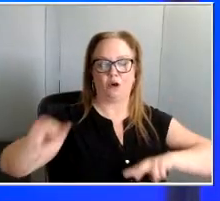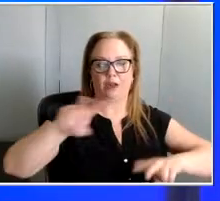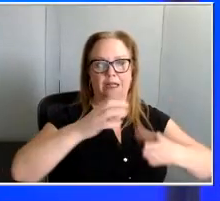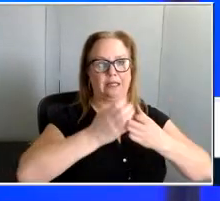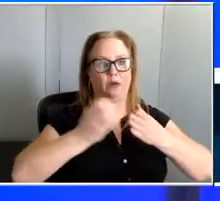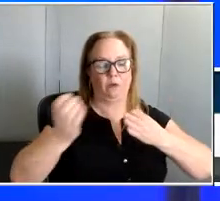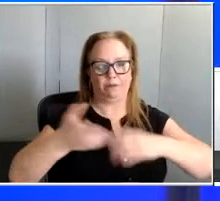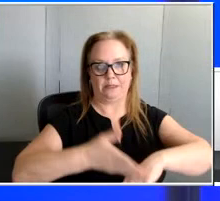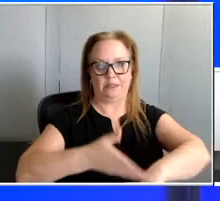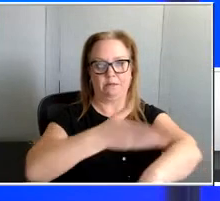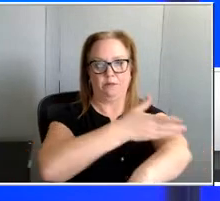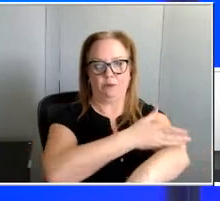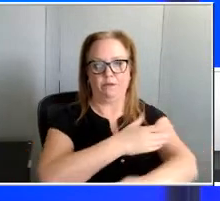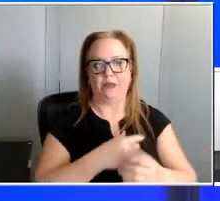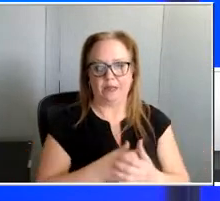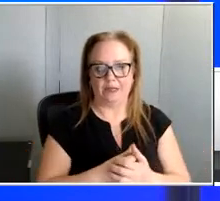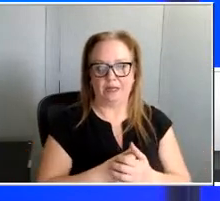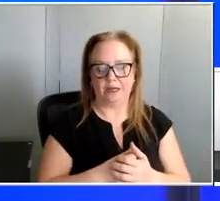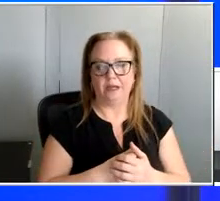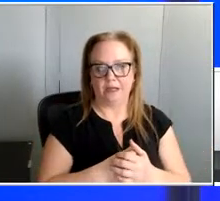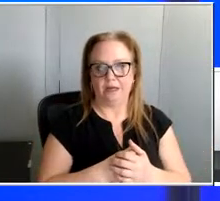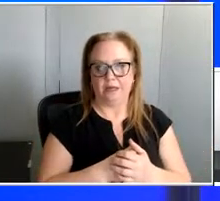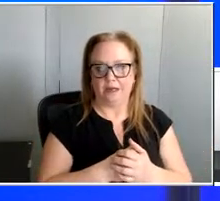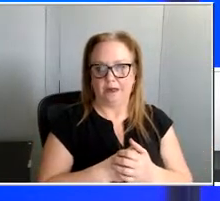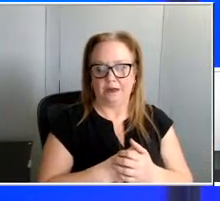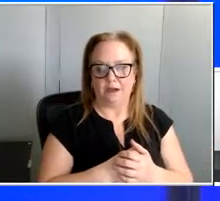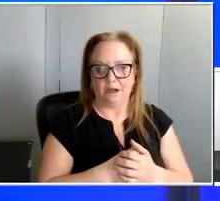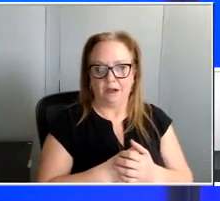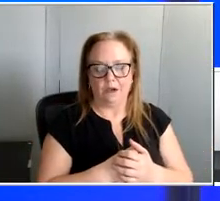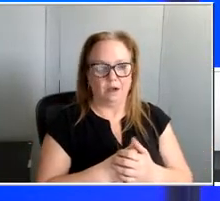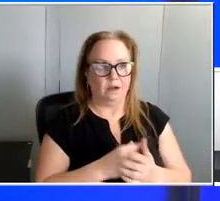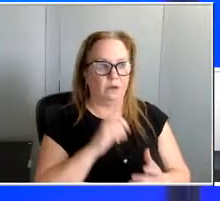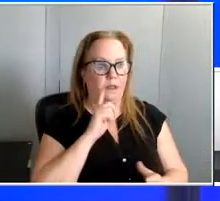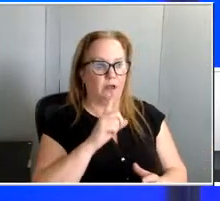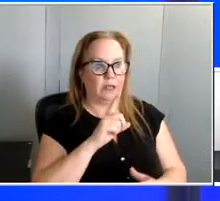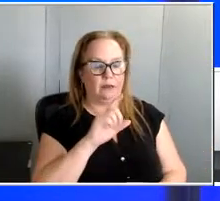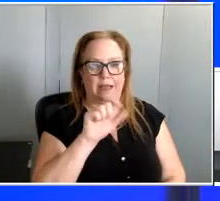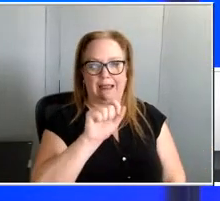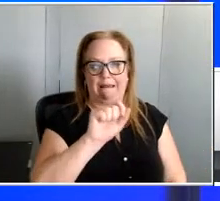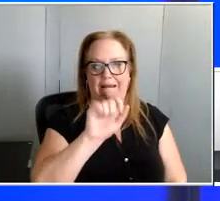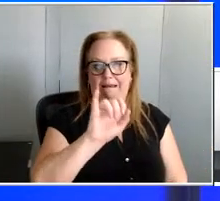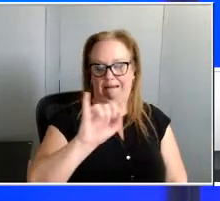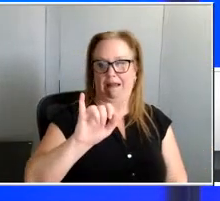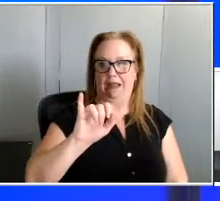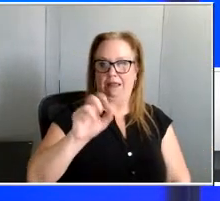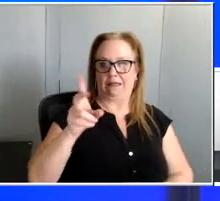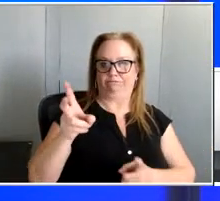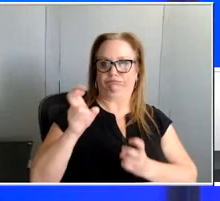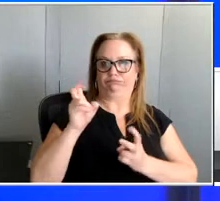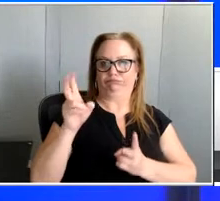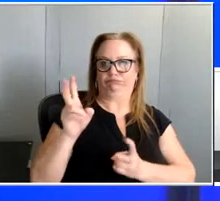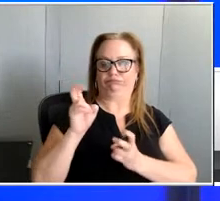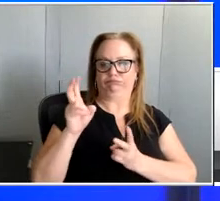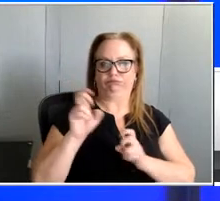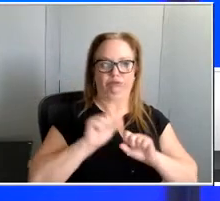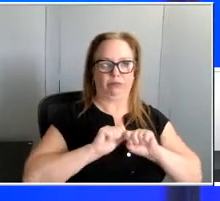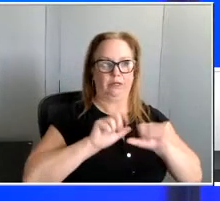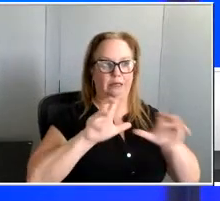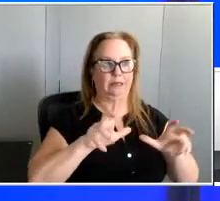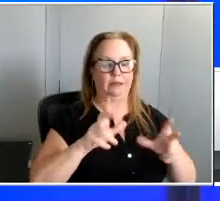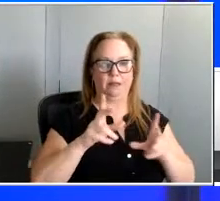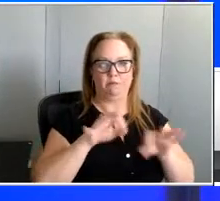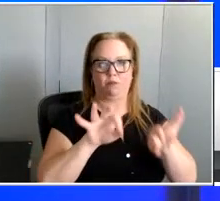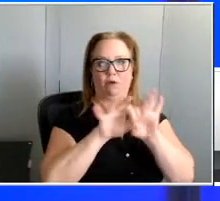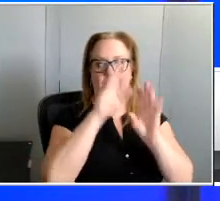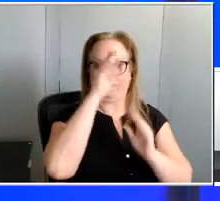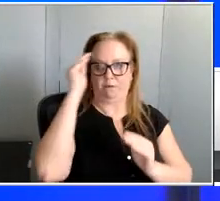improving continually. As we look at how artificial intelligence takes some of that information, distills out the key features for you so